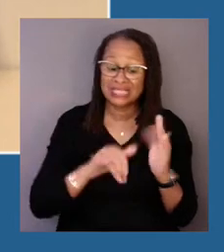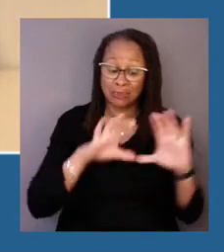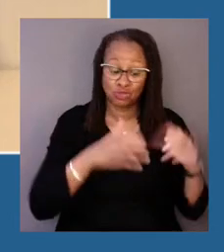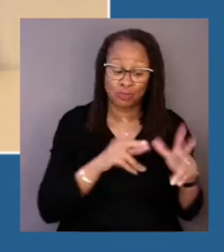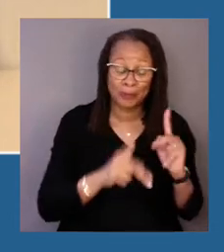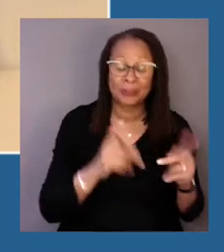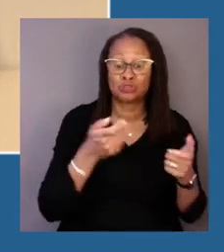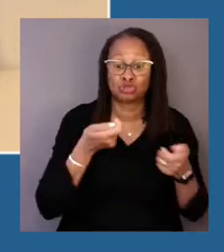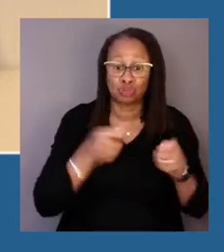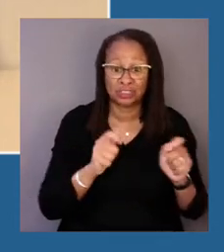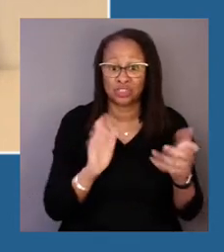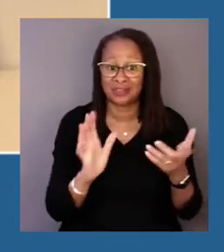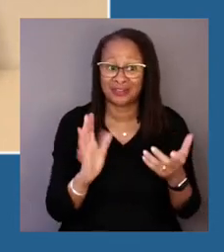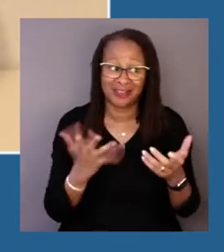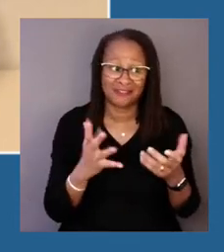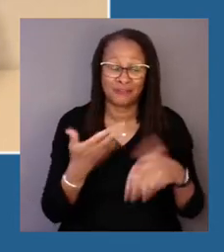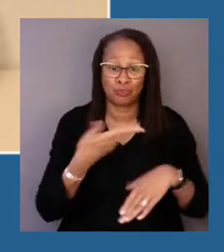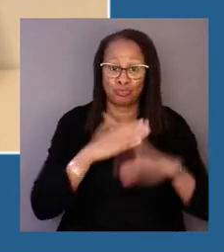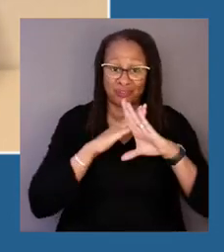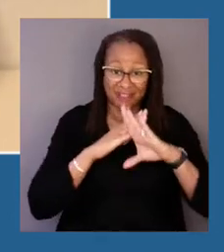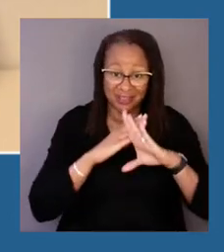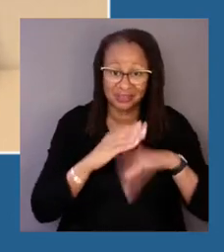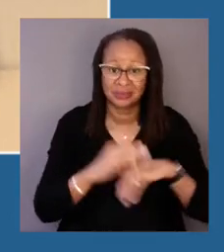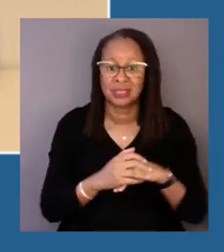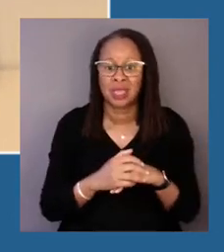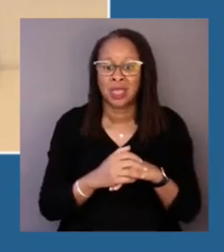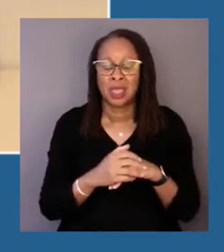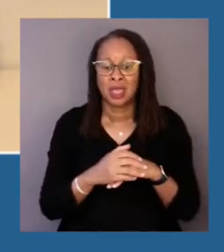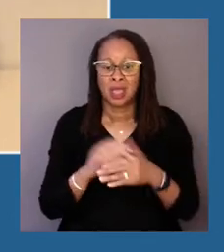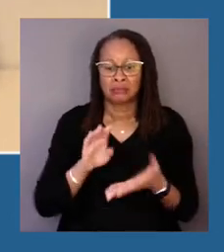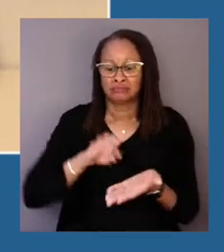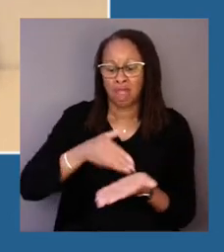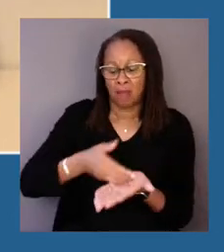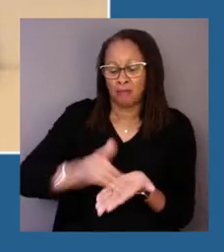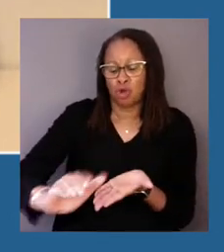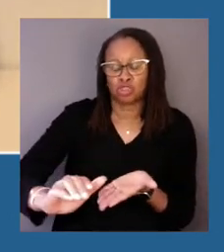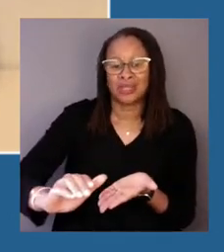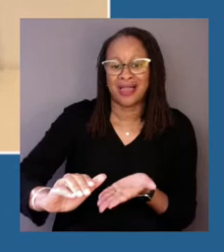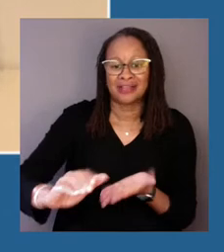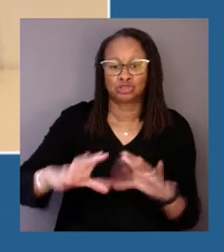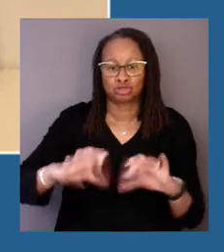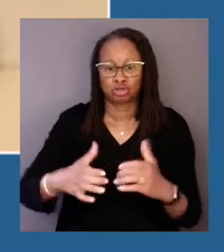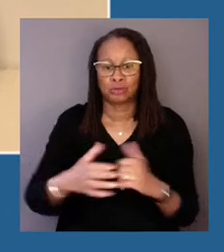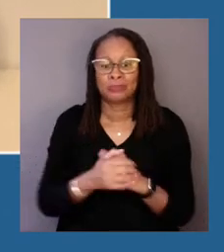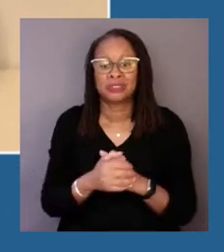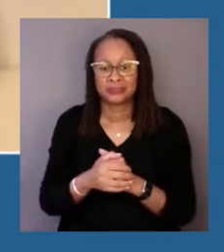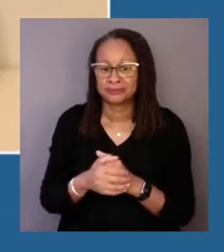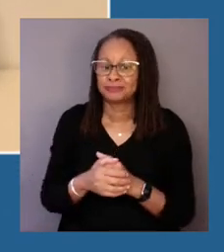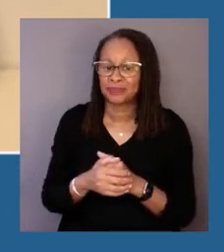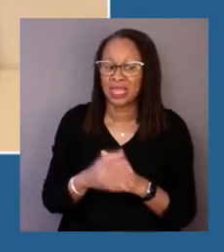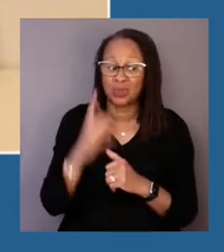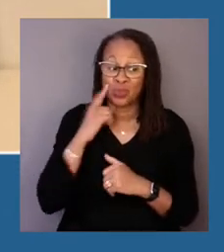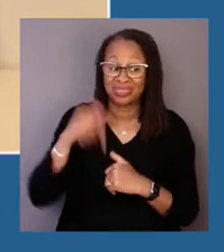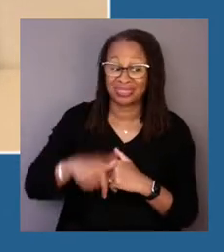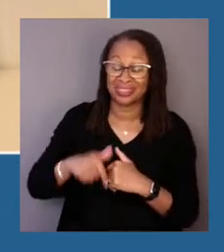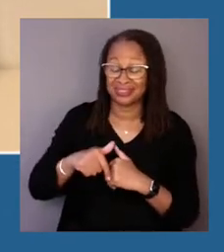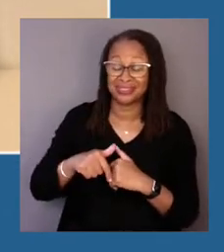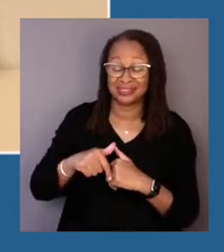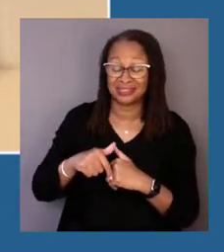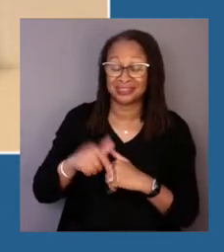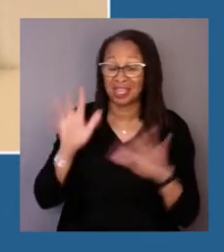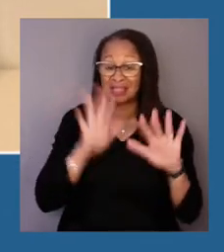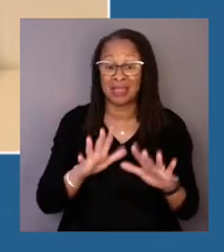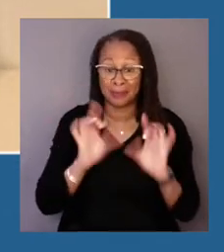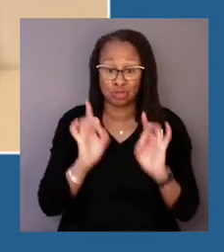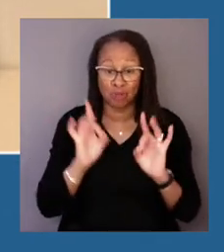like prevent, I guess, you know, a marginalized group, or like in this case of the climate crisis, it really is kind of like, it's a issue.